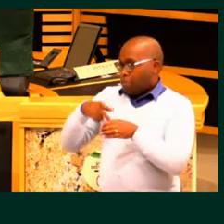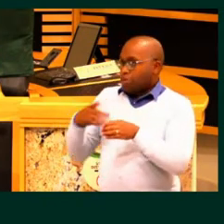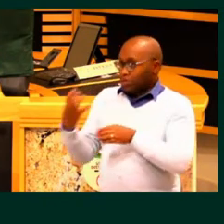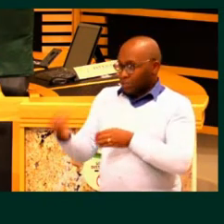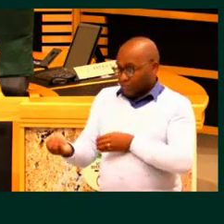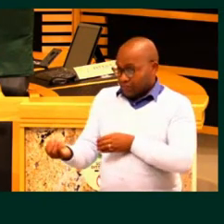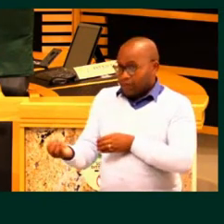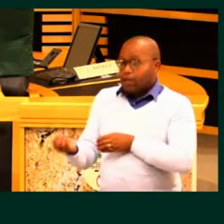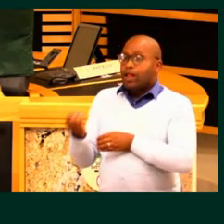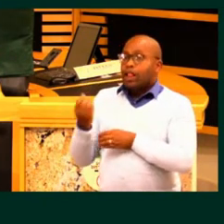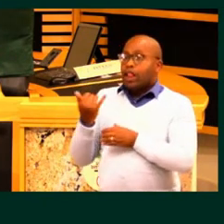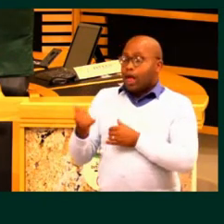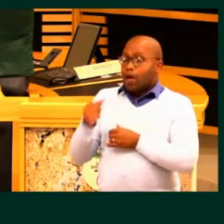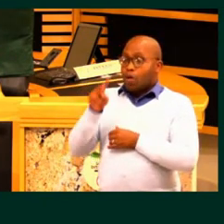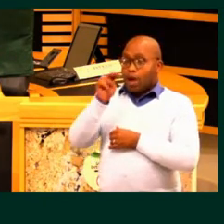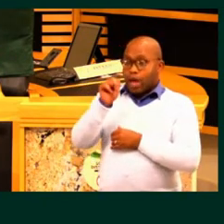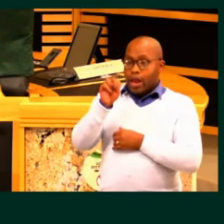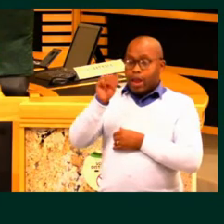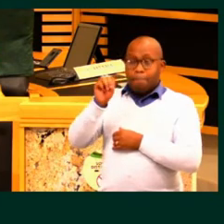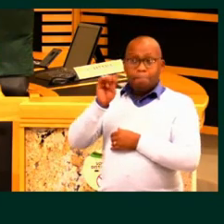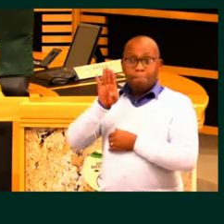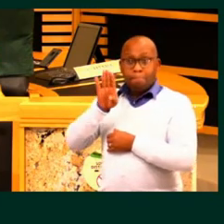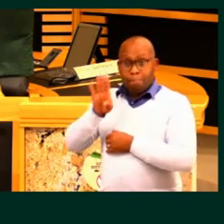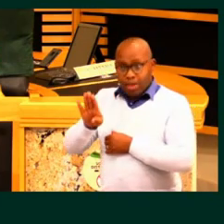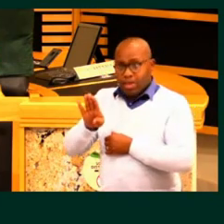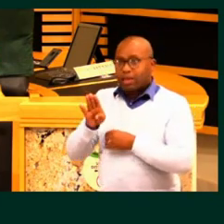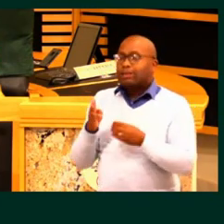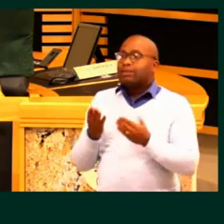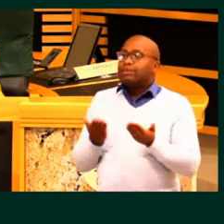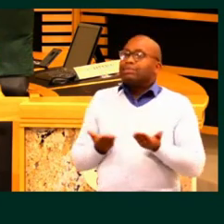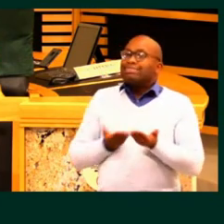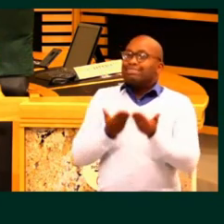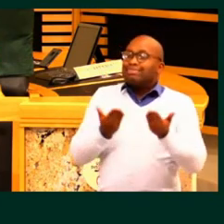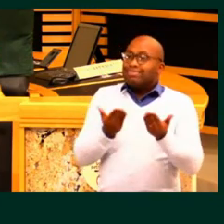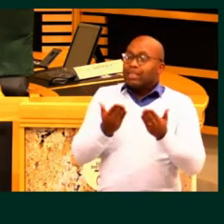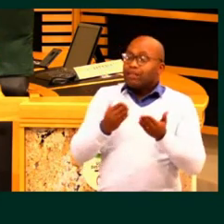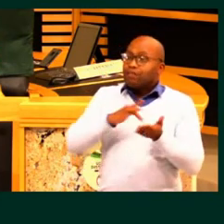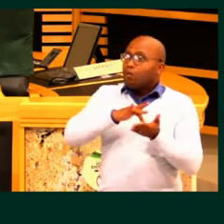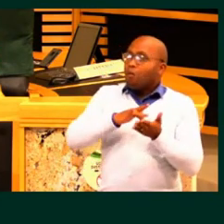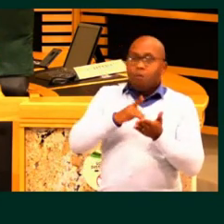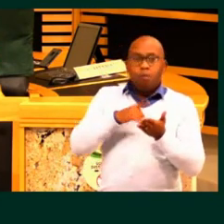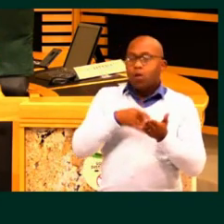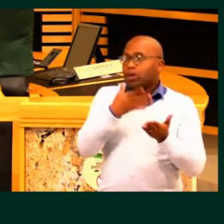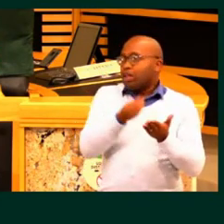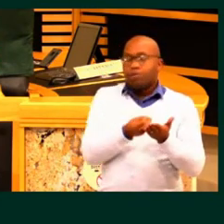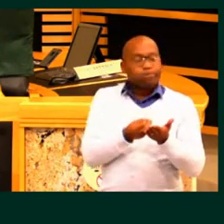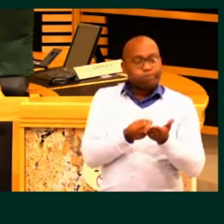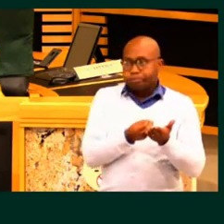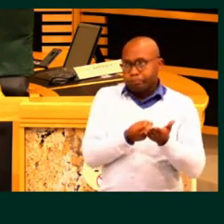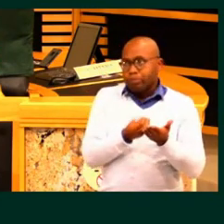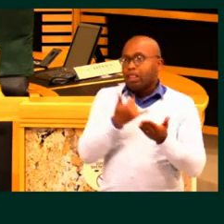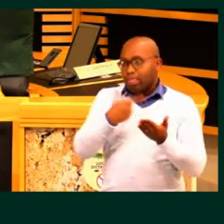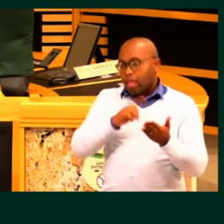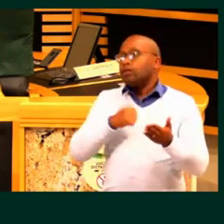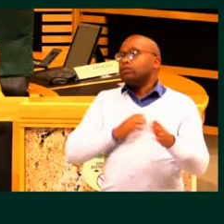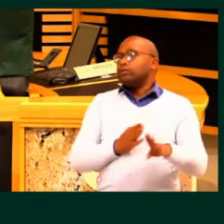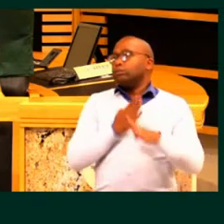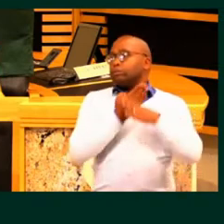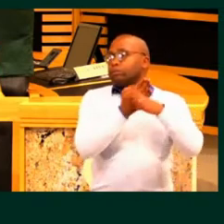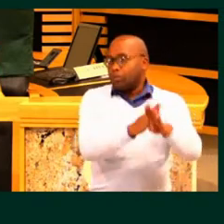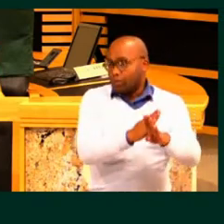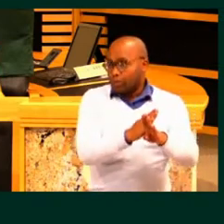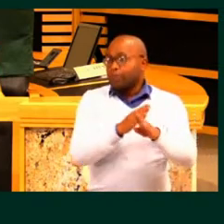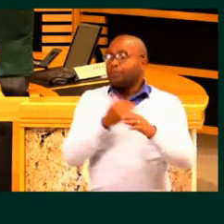projects in the Nelson Mandela regions is unavailability of service sites where in some areas the scope of the project cannot be completed in